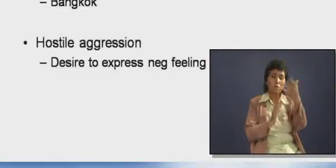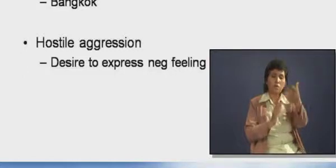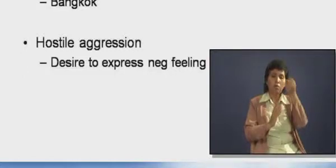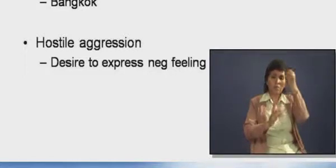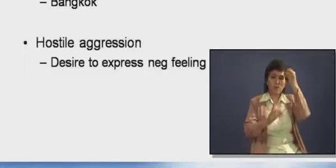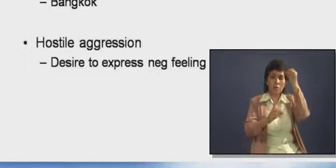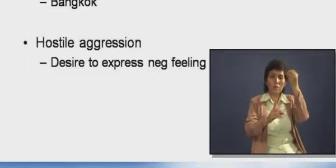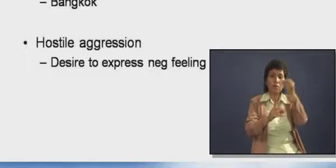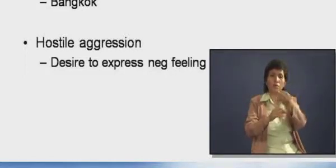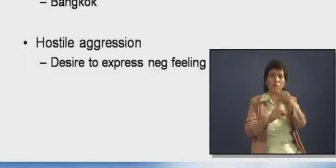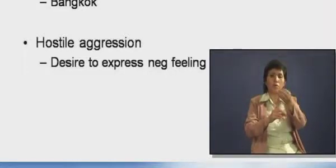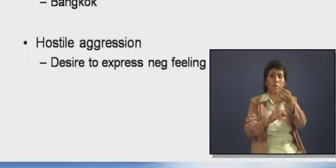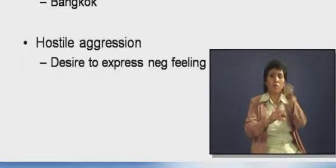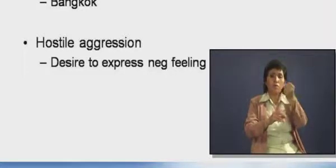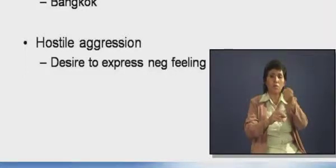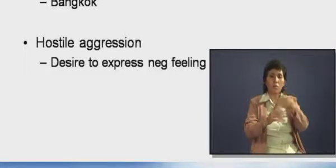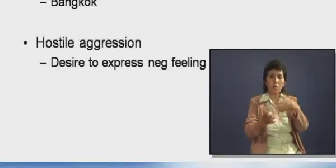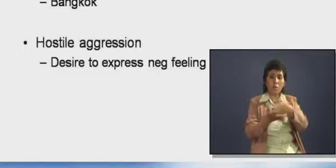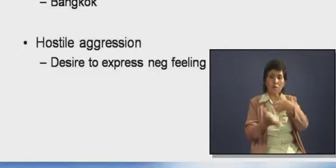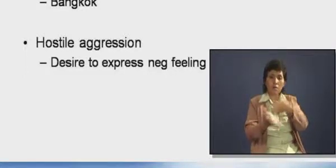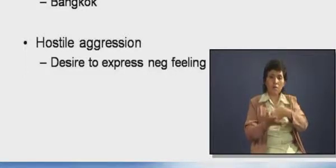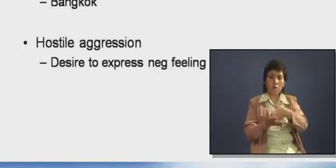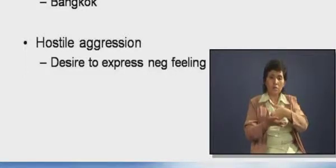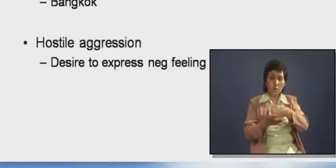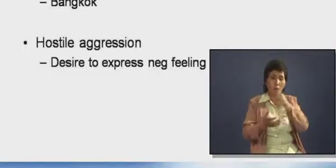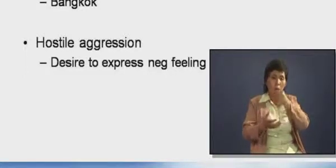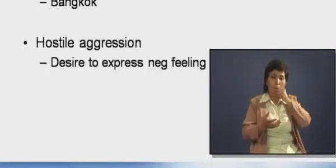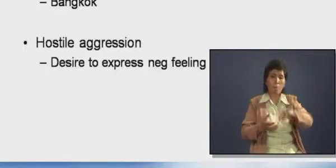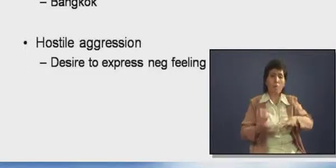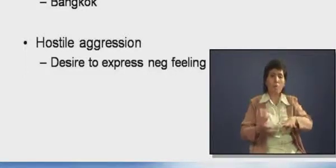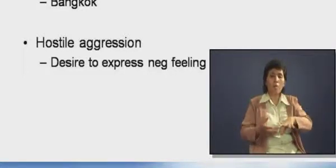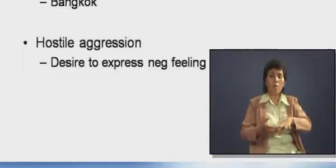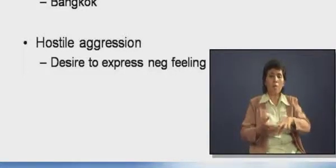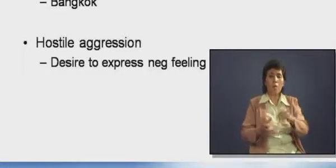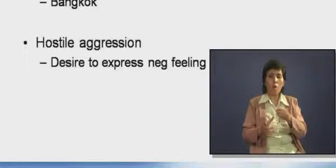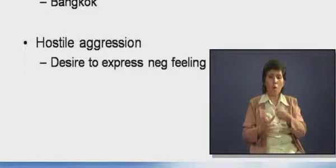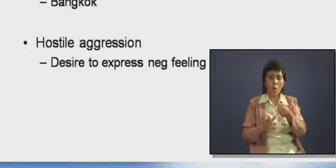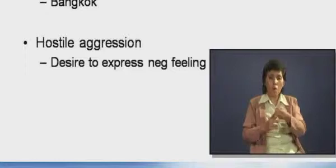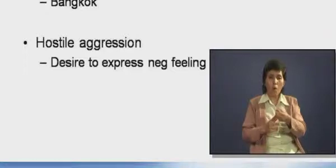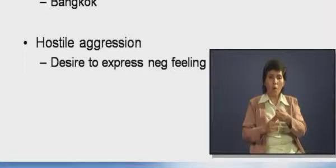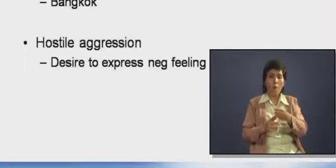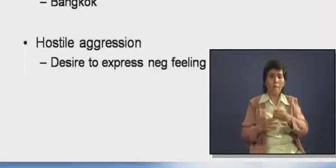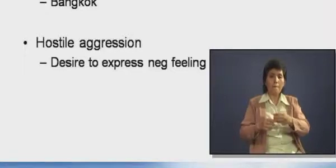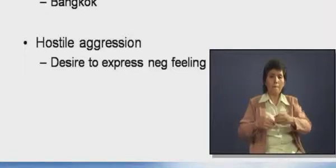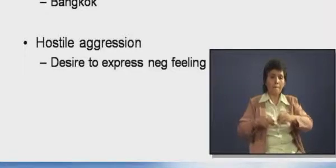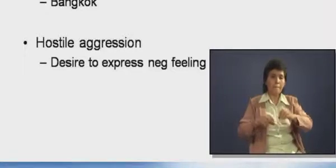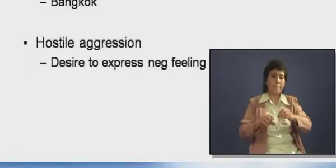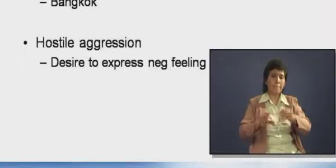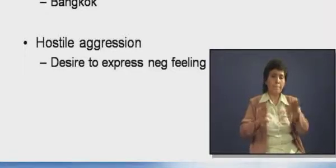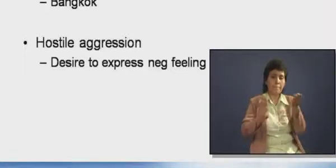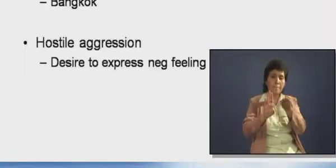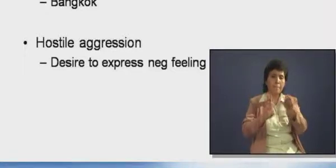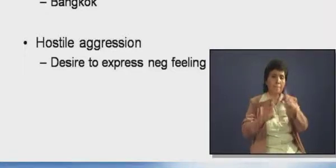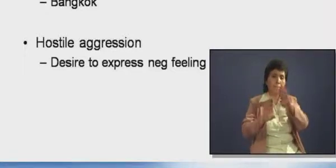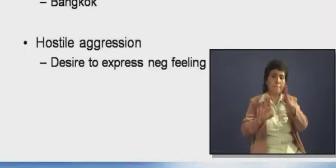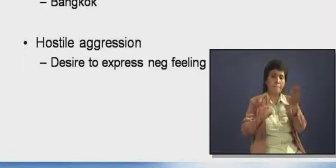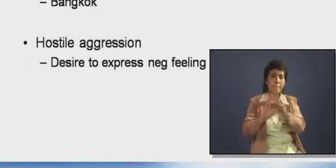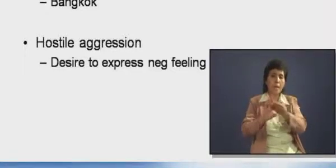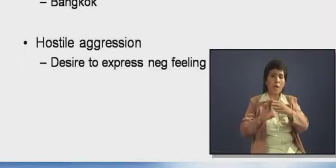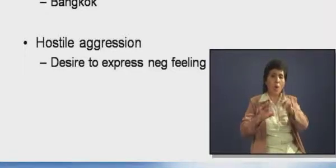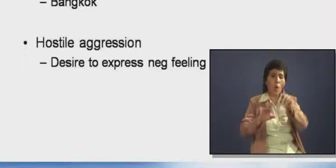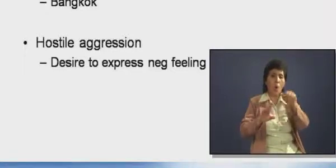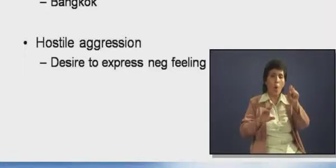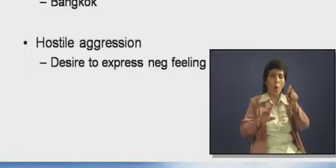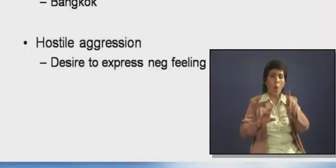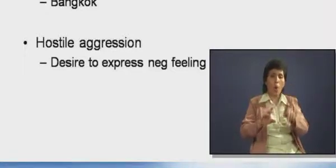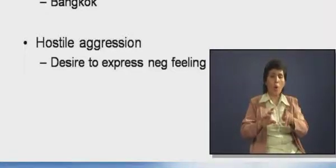Let's say we can talk about terrorists. They bomb places, okay, or Bangkok, okay. Bangkok, recently